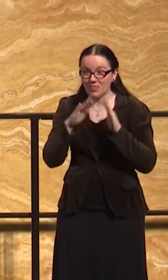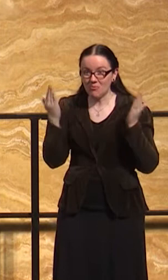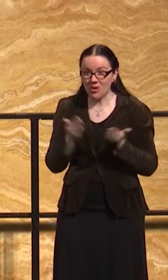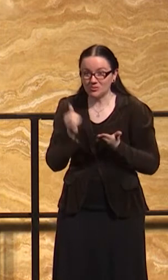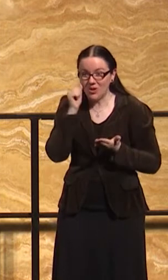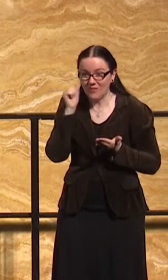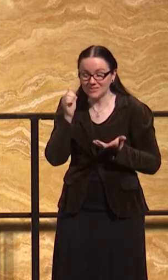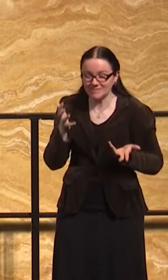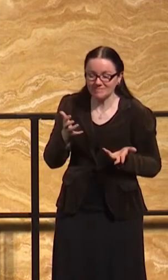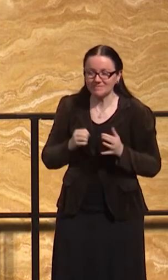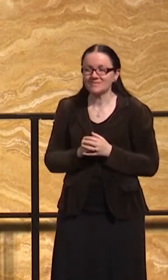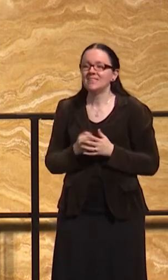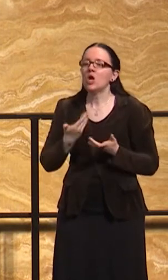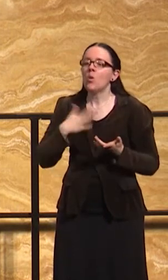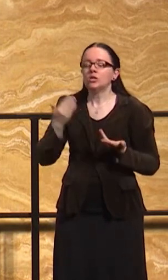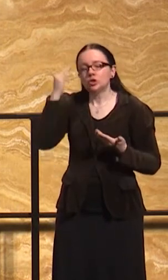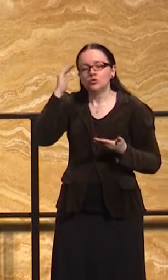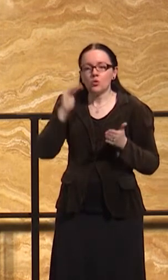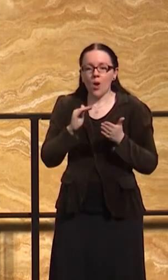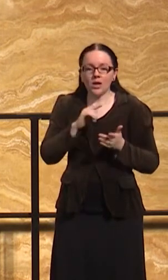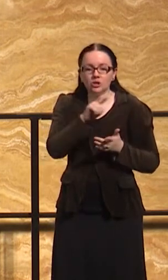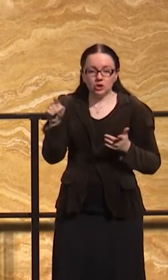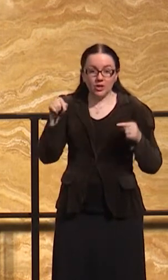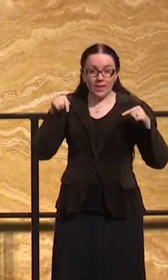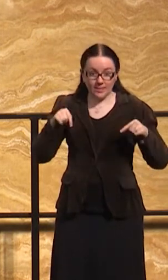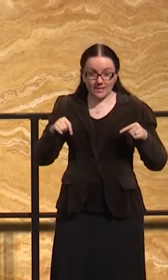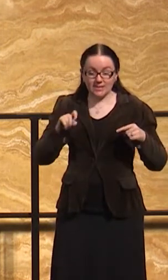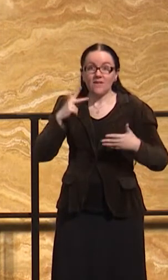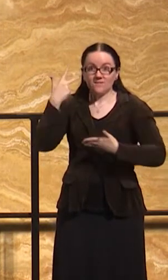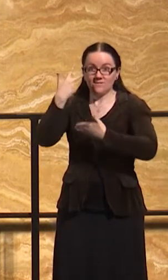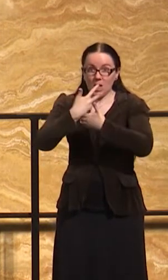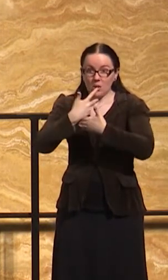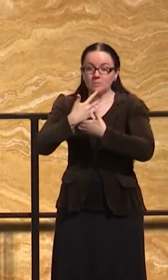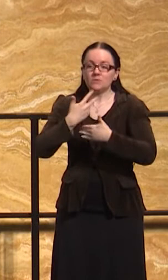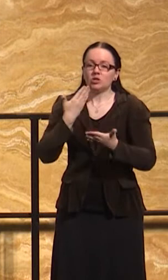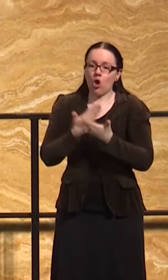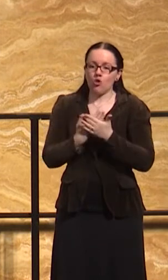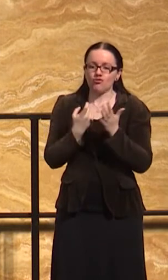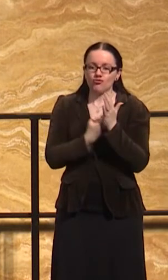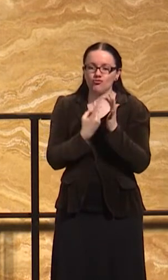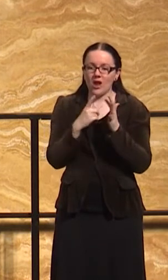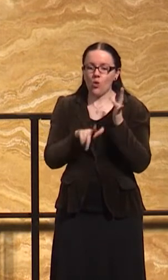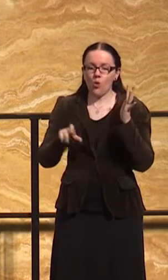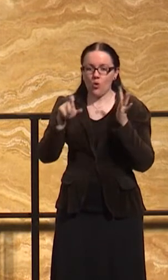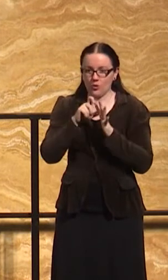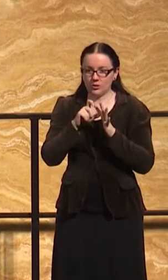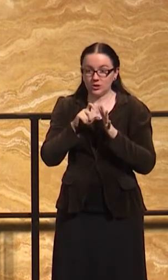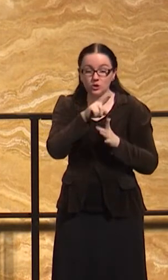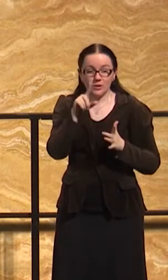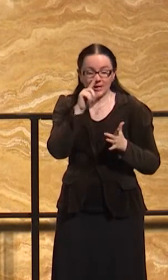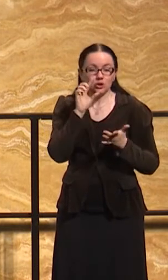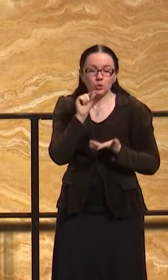So I tell that story to remind all of you that this is all on the record. It is being filmed. People have their phones so they can tweet as